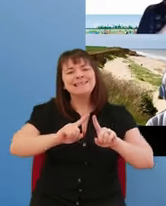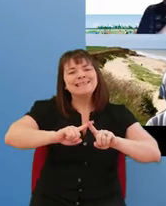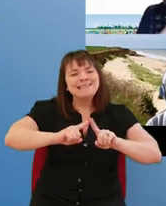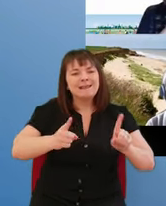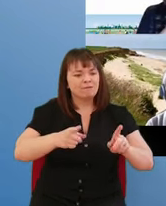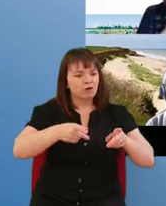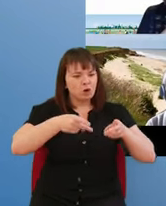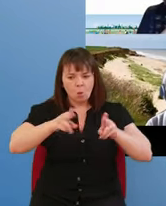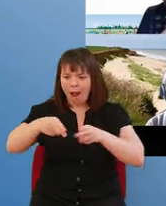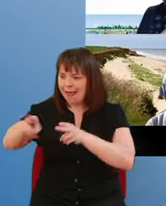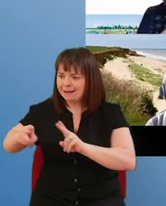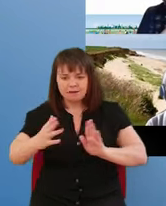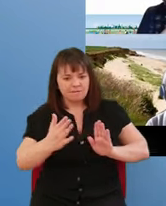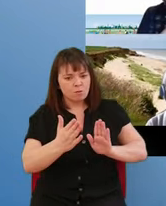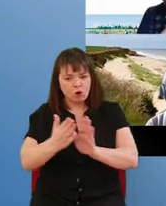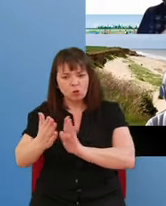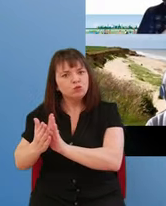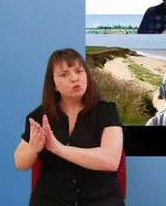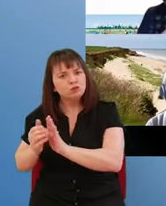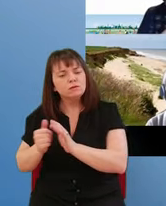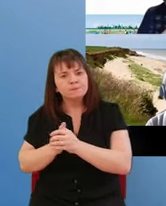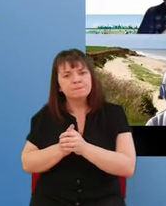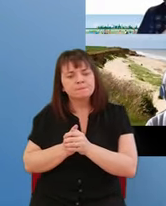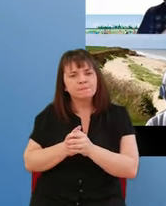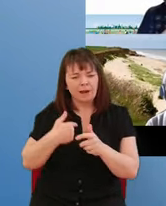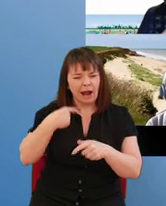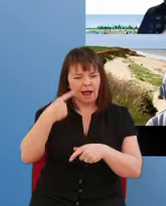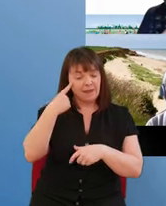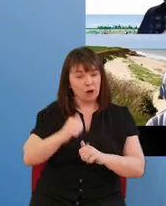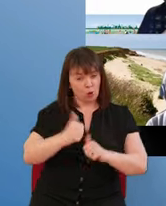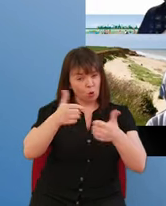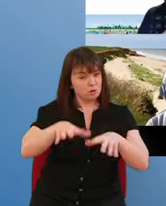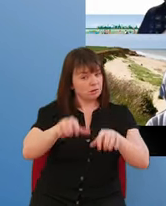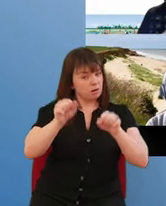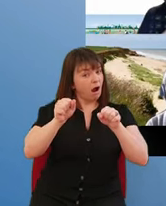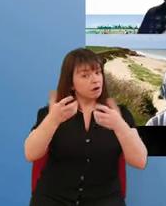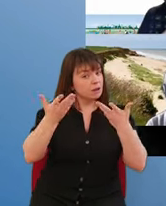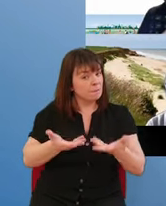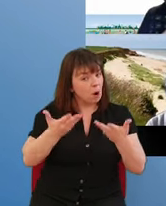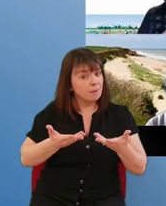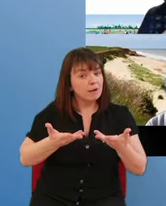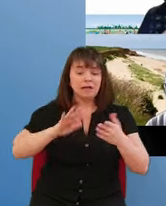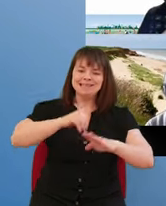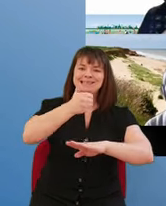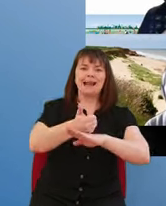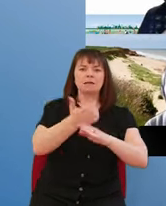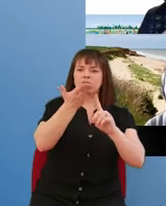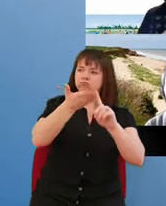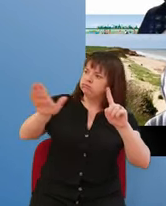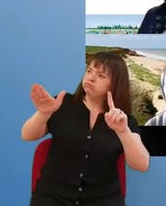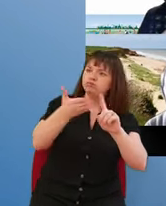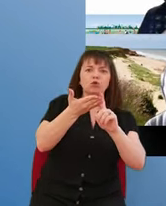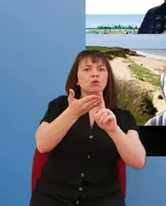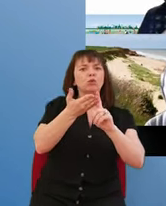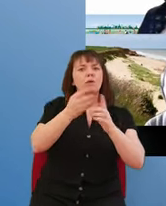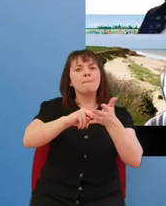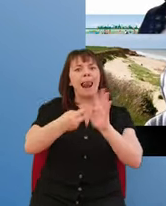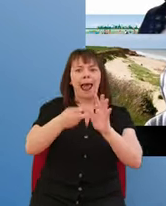And the more we learn through the work that's ongoing, the better we'll be able to shape some of those actions going